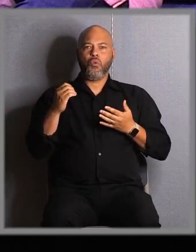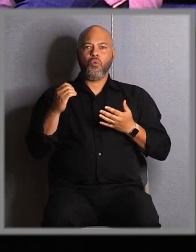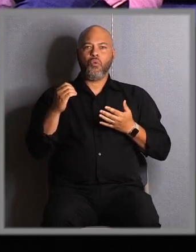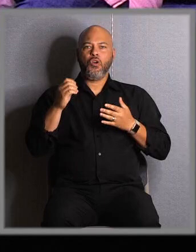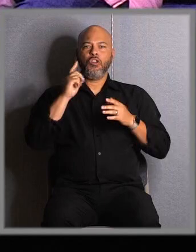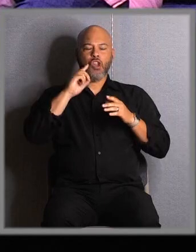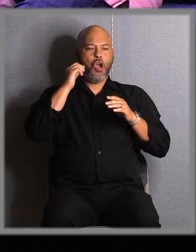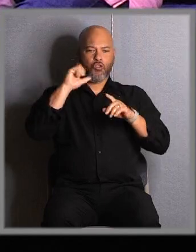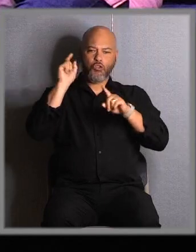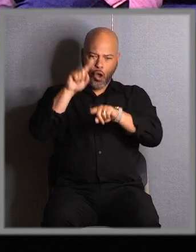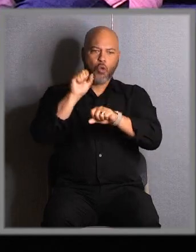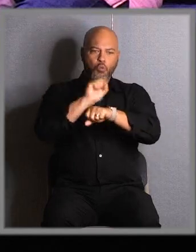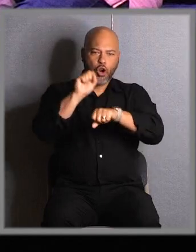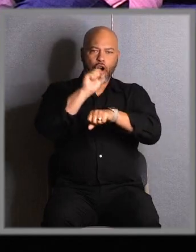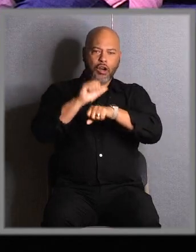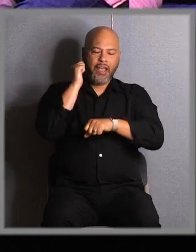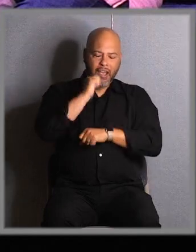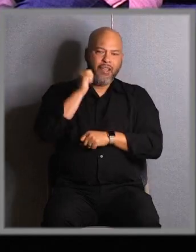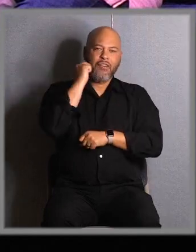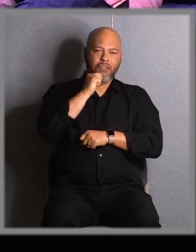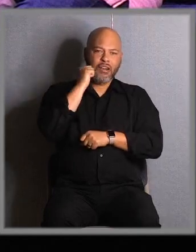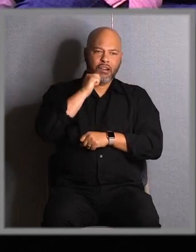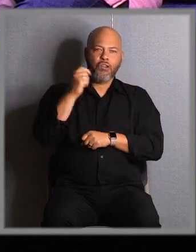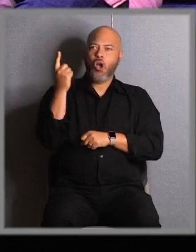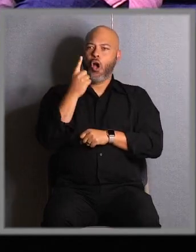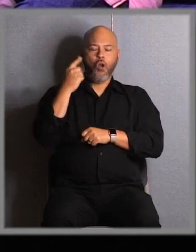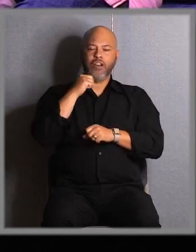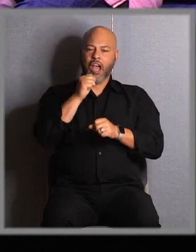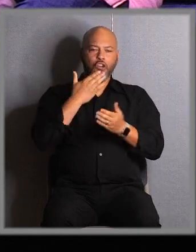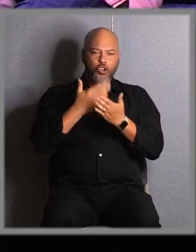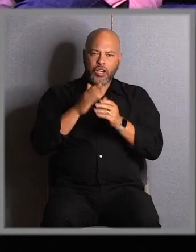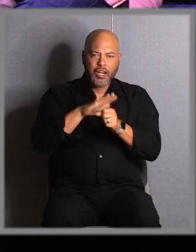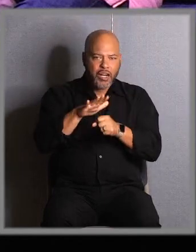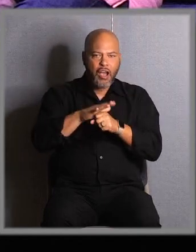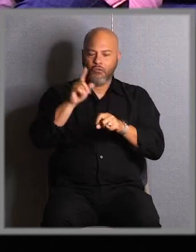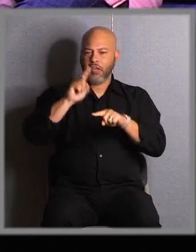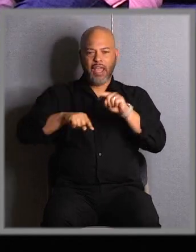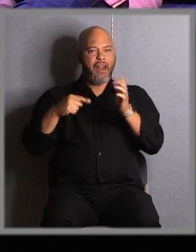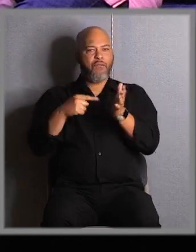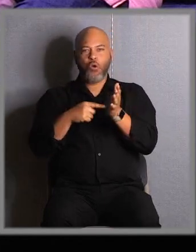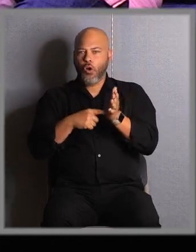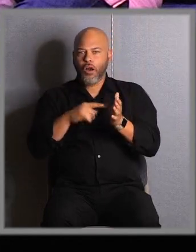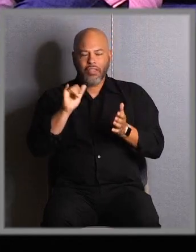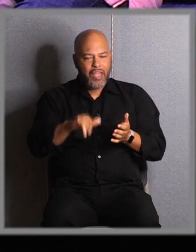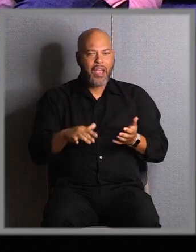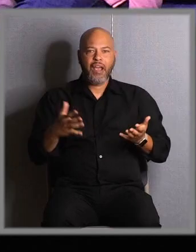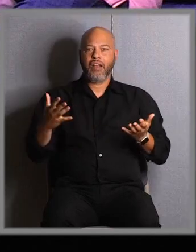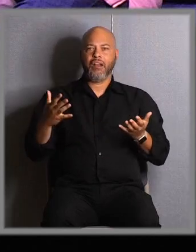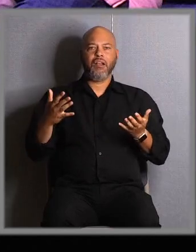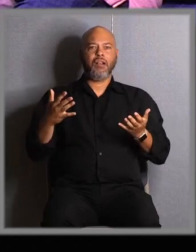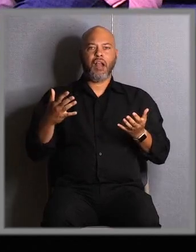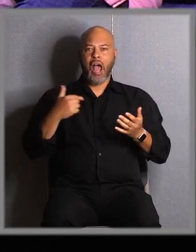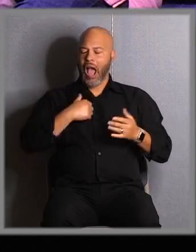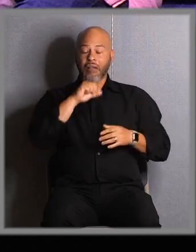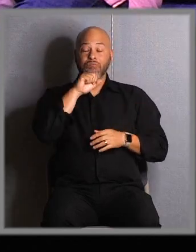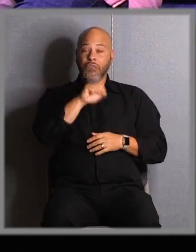day out. You always have been told that you're not good enough. You can't afford to do that. I love